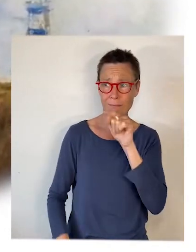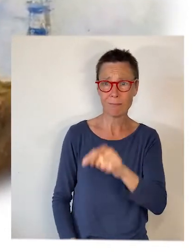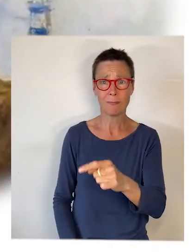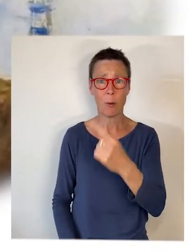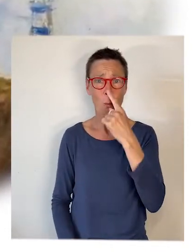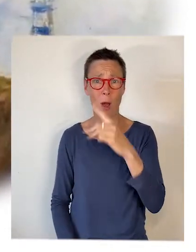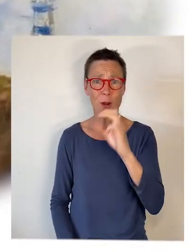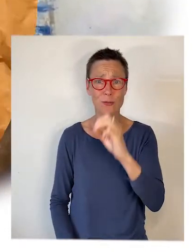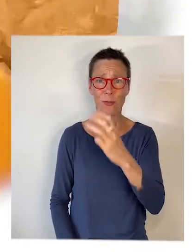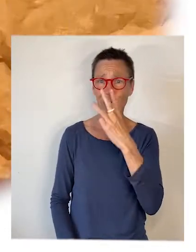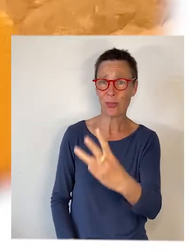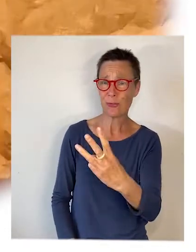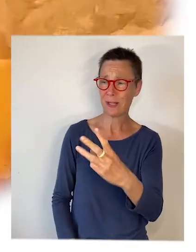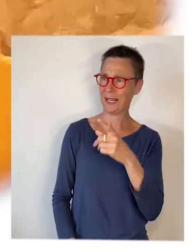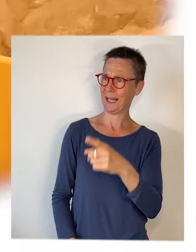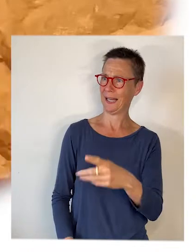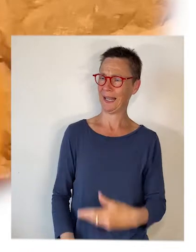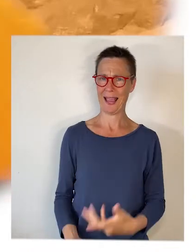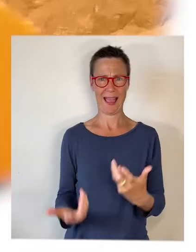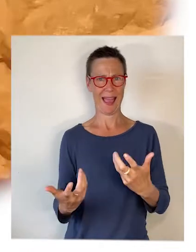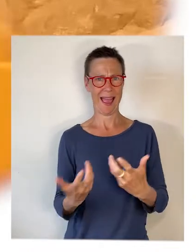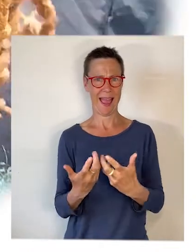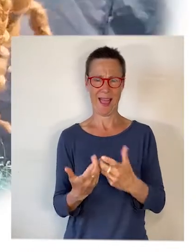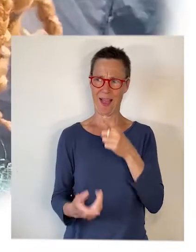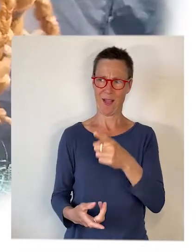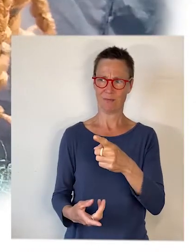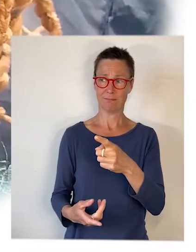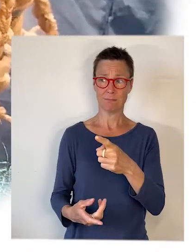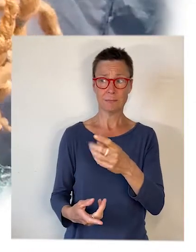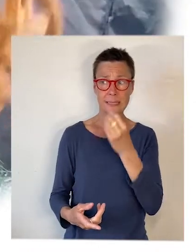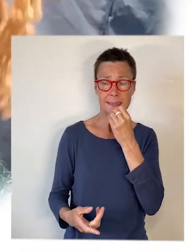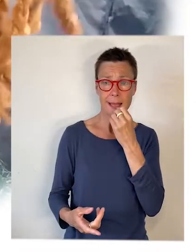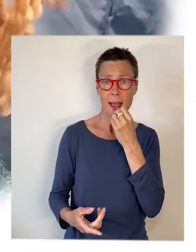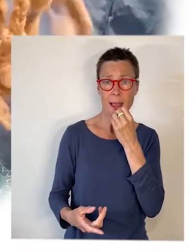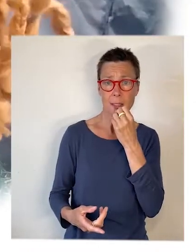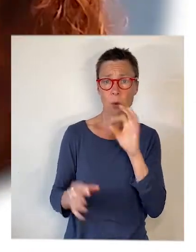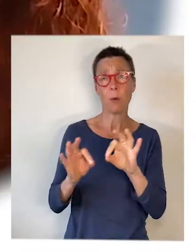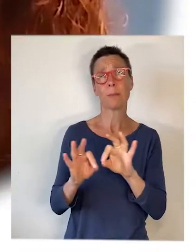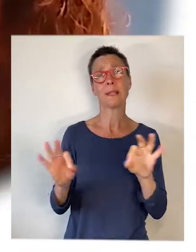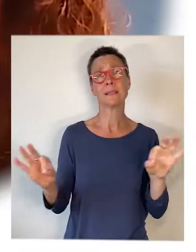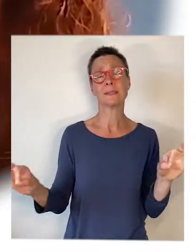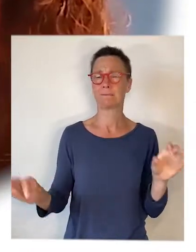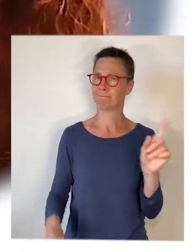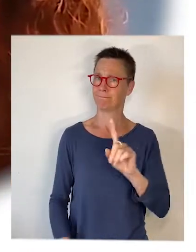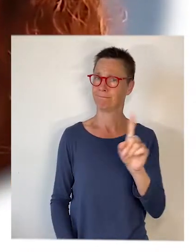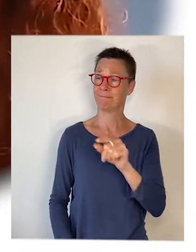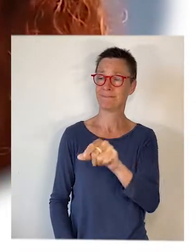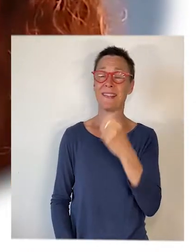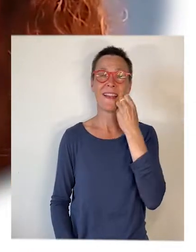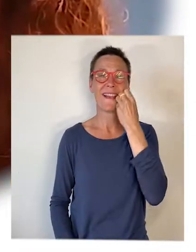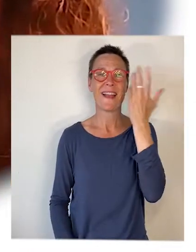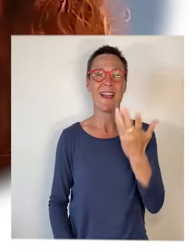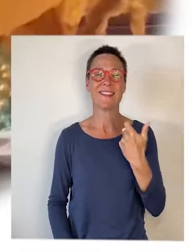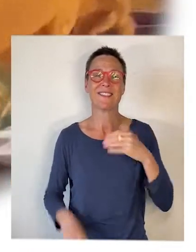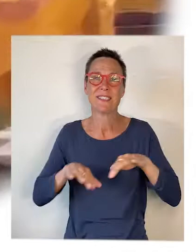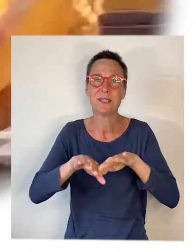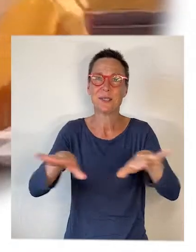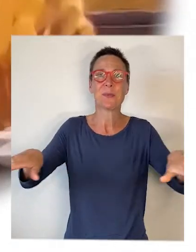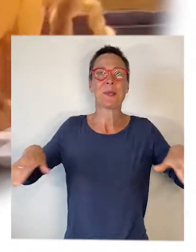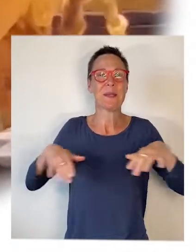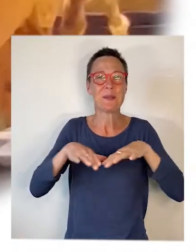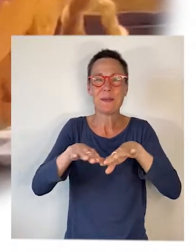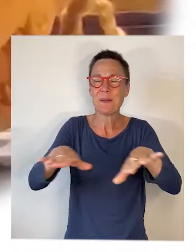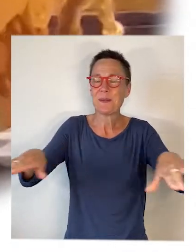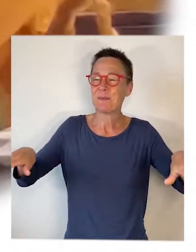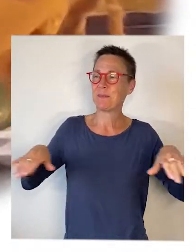great for 103. It isn't a diet or good peace and quiet, but a swim every